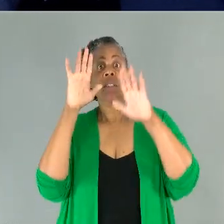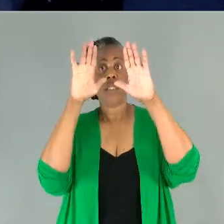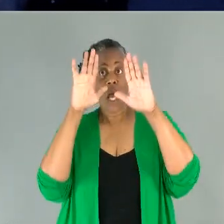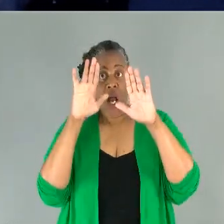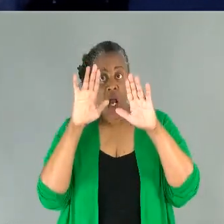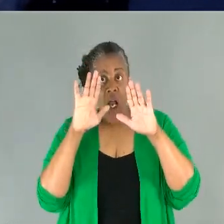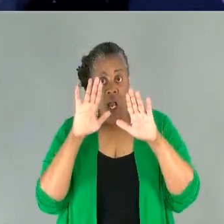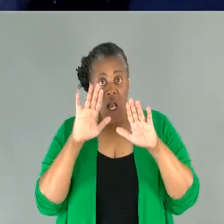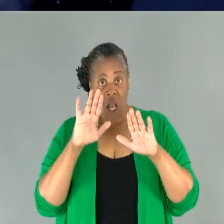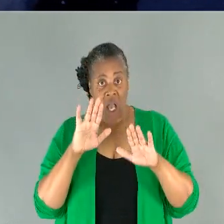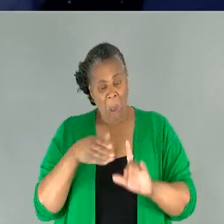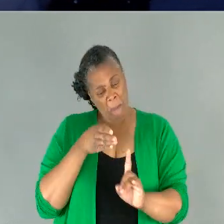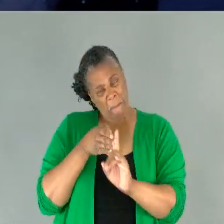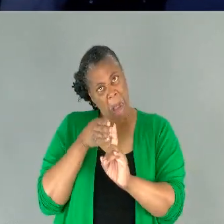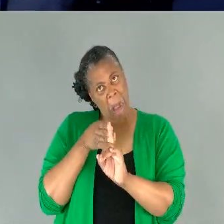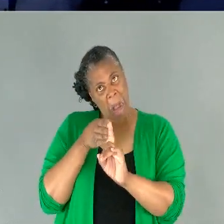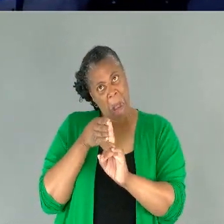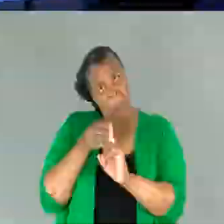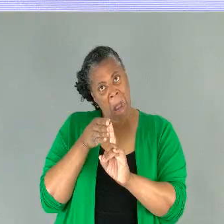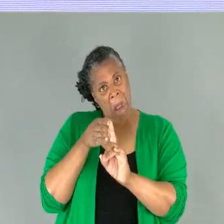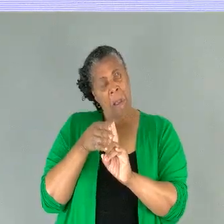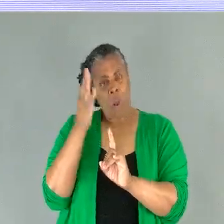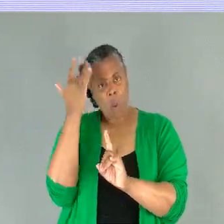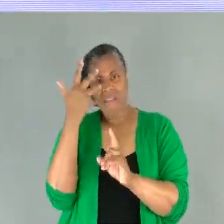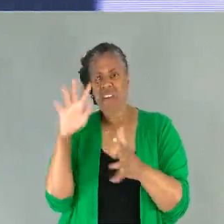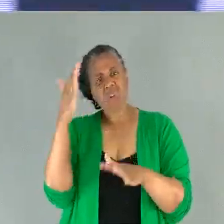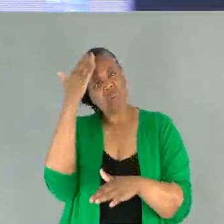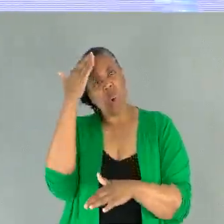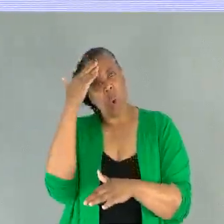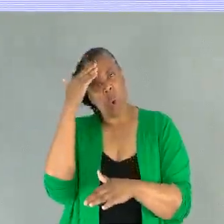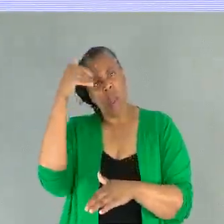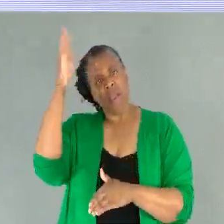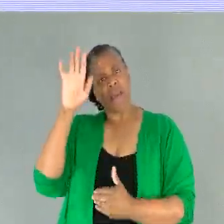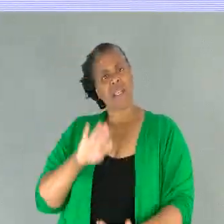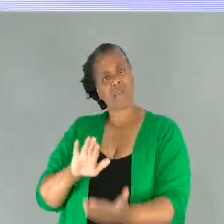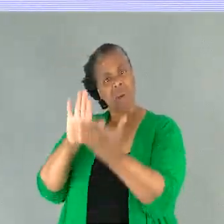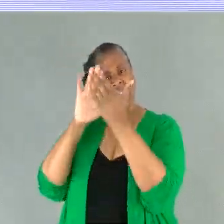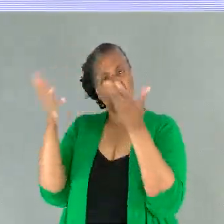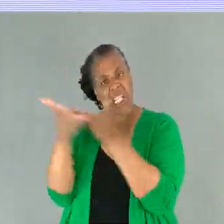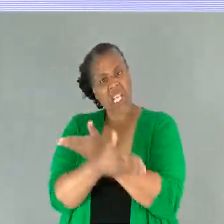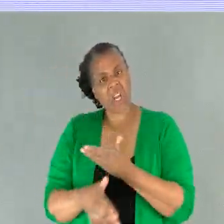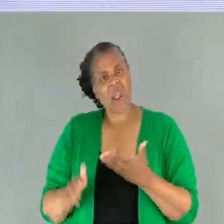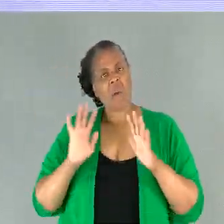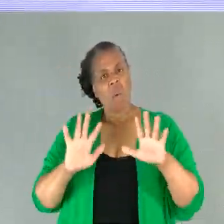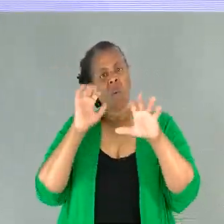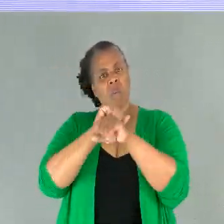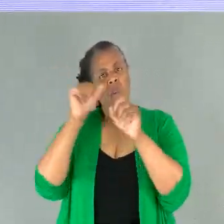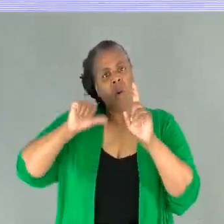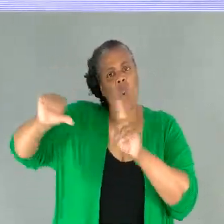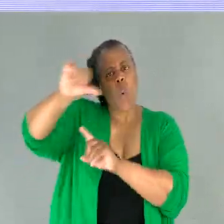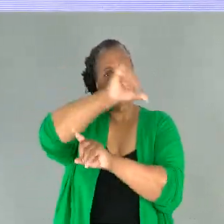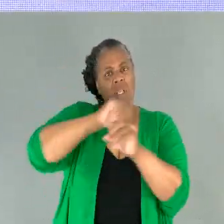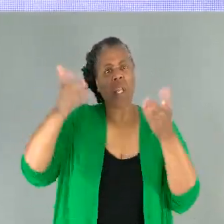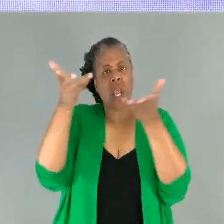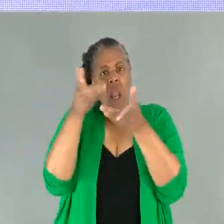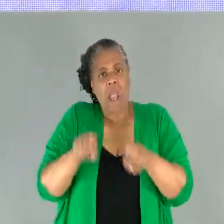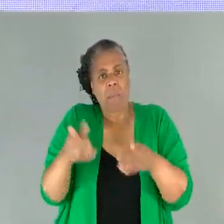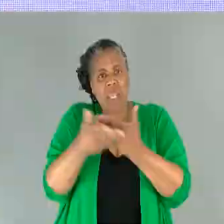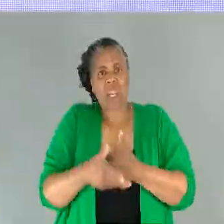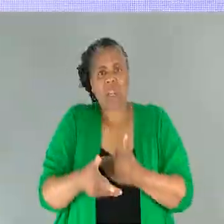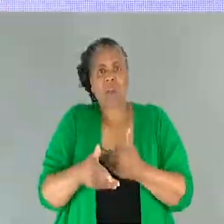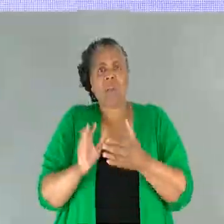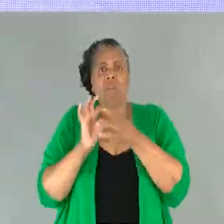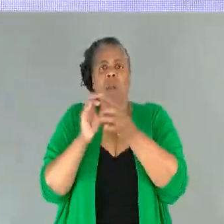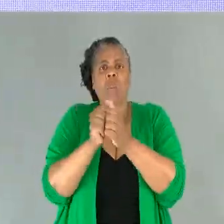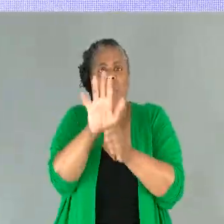Sunday after Sunday, because you know that there's a supernatural anointing that is connected to your